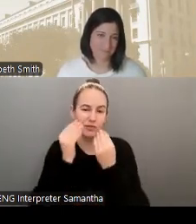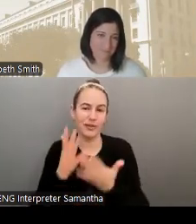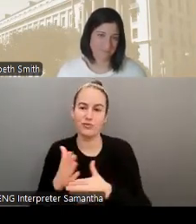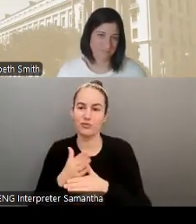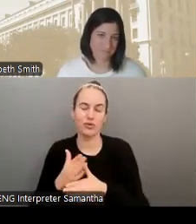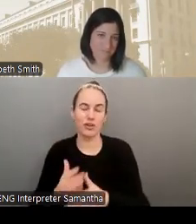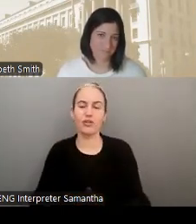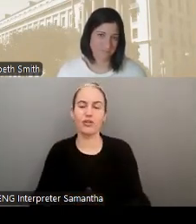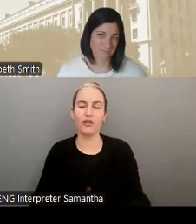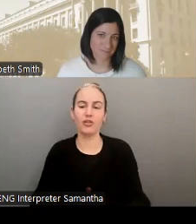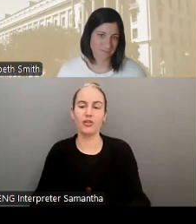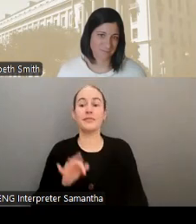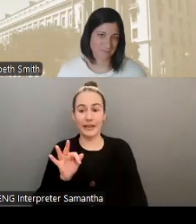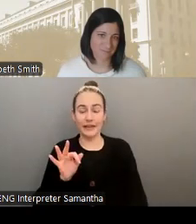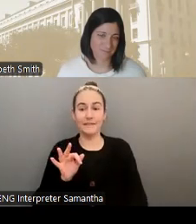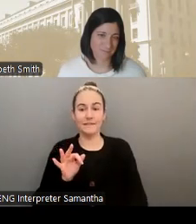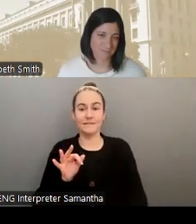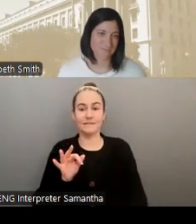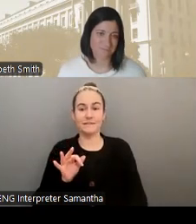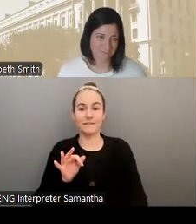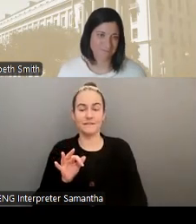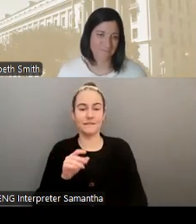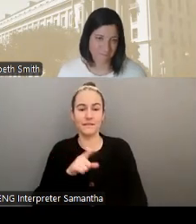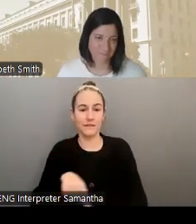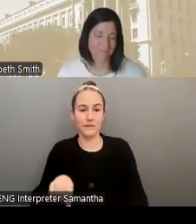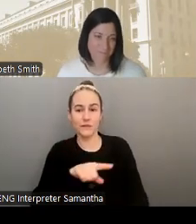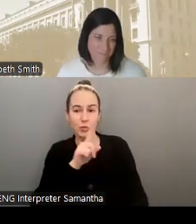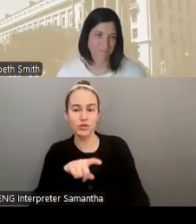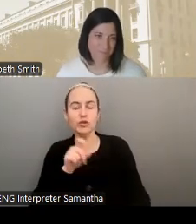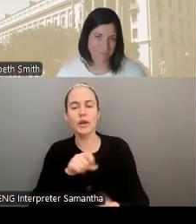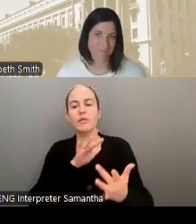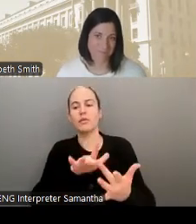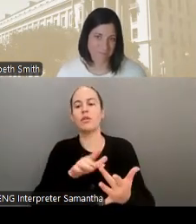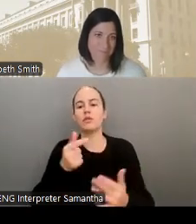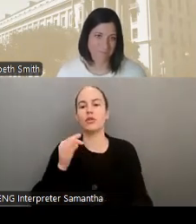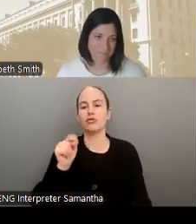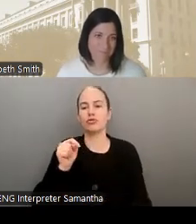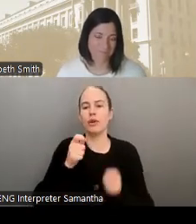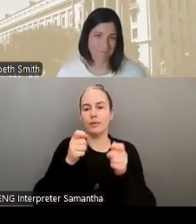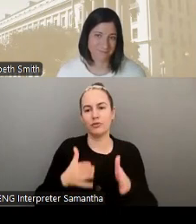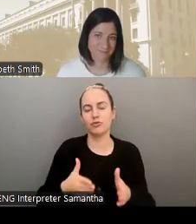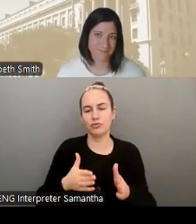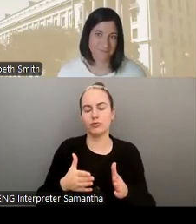that if you do, you can contact your grant manager from OVW with specific questions.